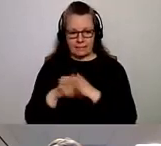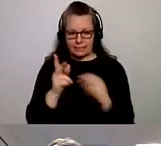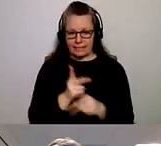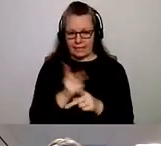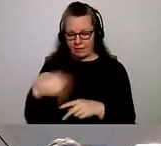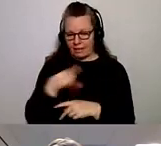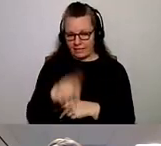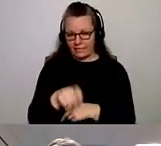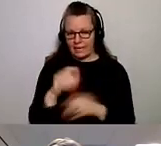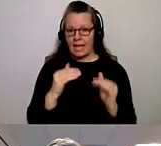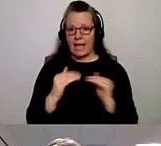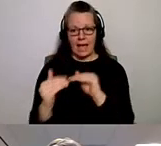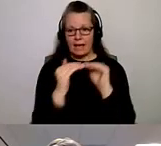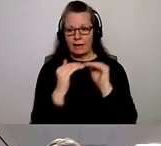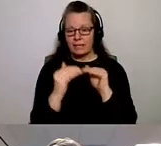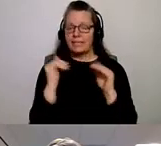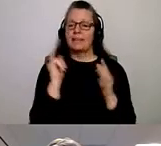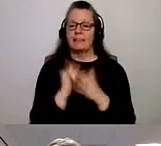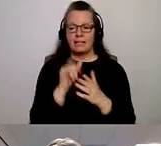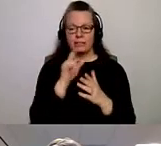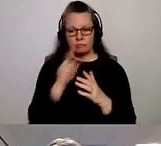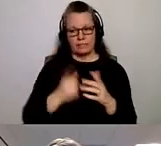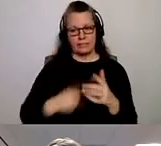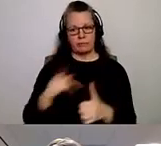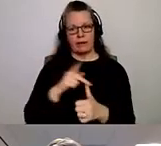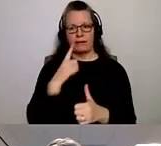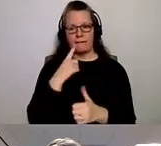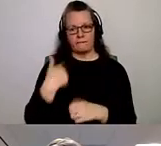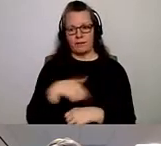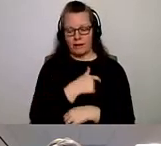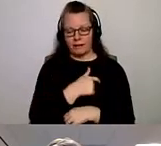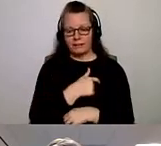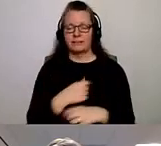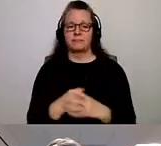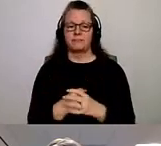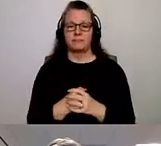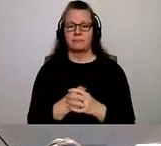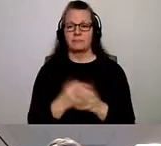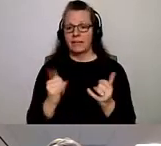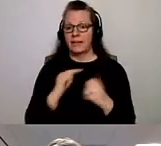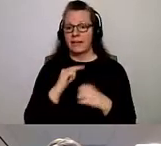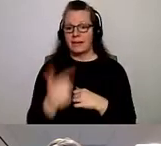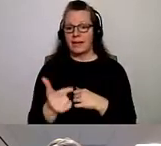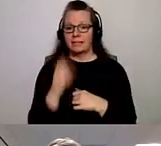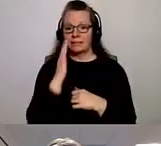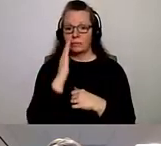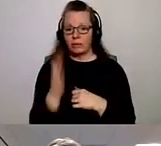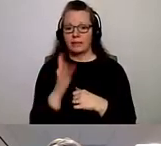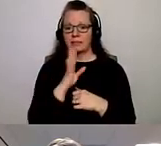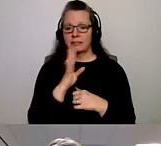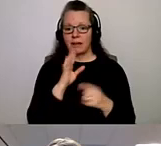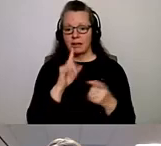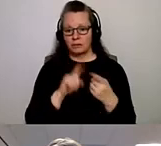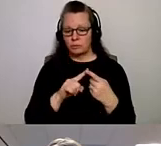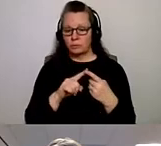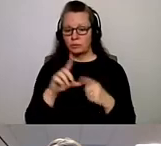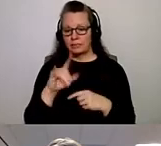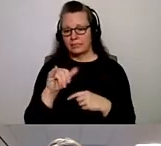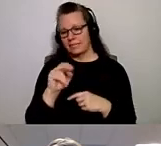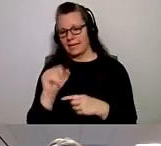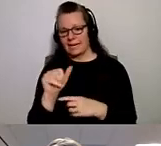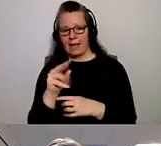Equity is at the forefront of all of our affordability work. So next, I'll pass it to the dynamic and